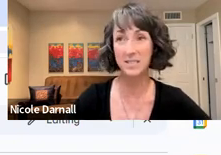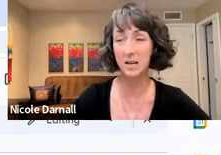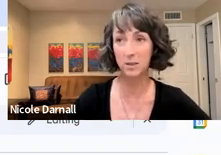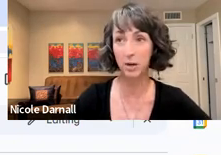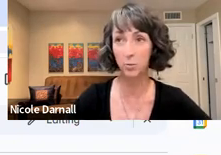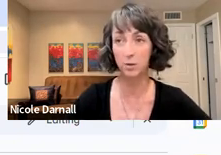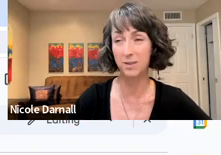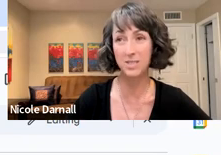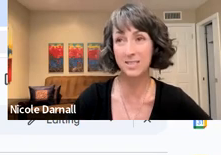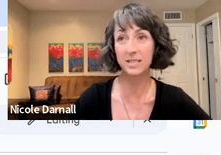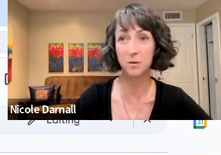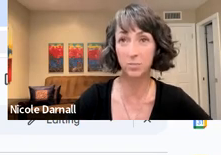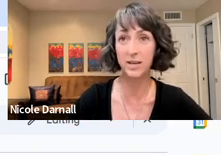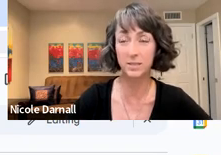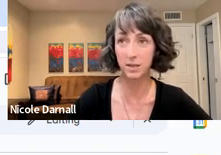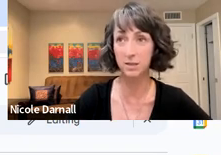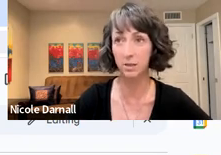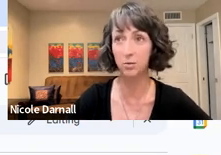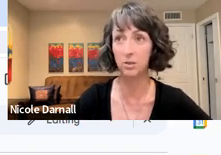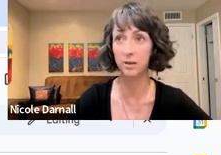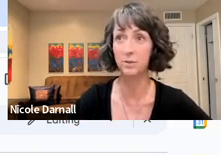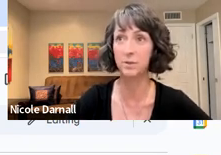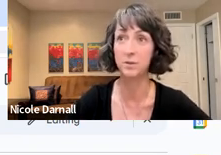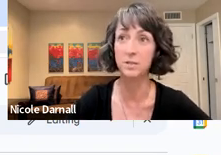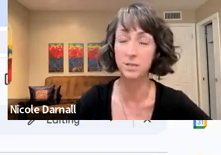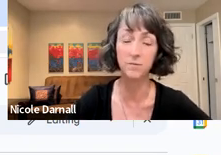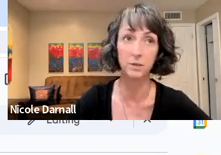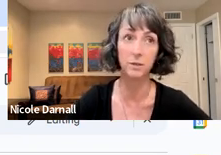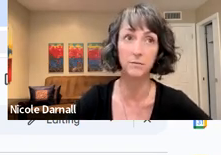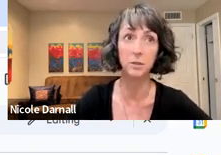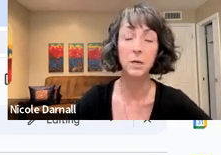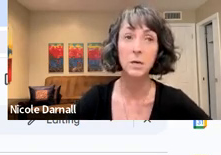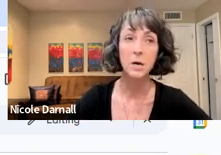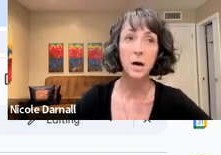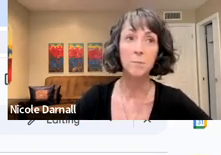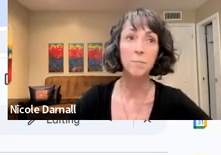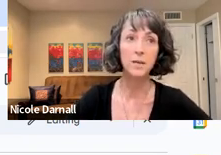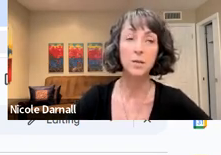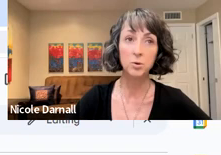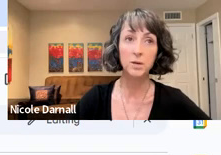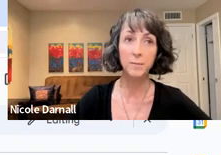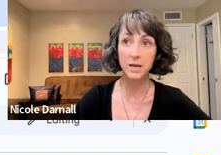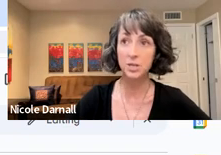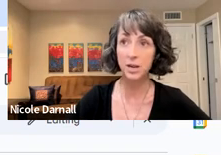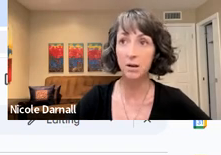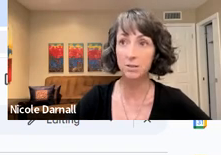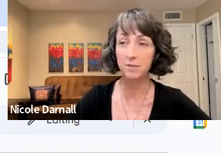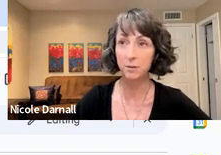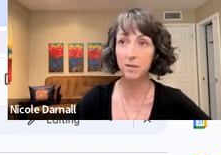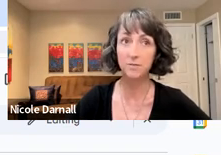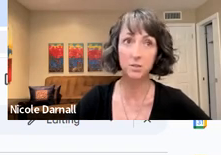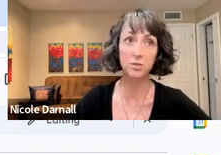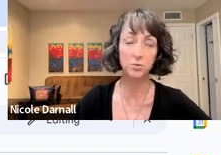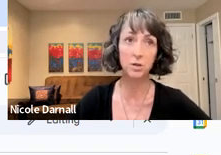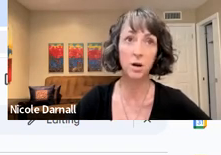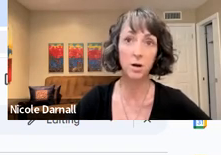sophisticated. It's not the right word. There's just less complexity at the local level than there is at the federal level. But you could imagine how developing